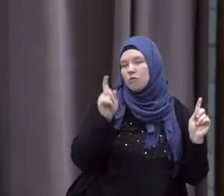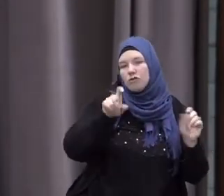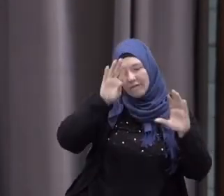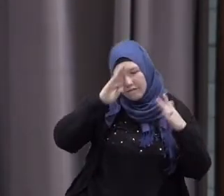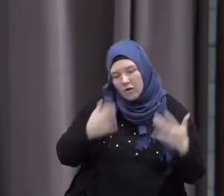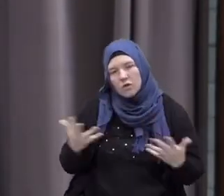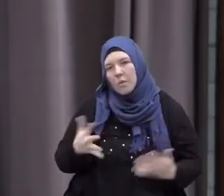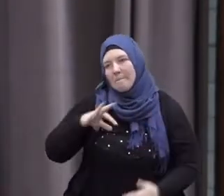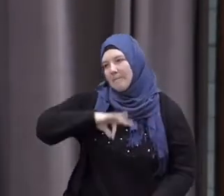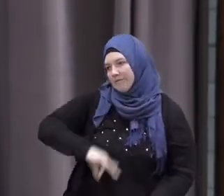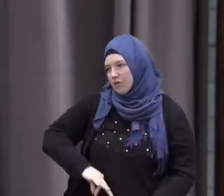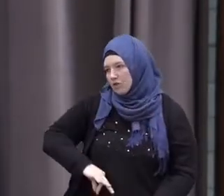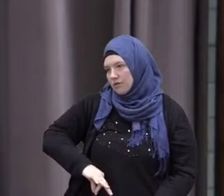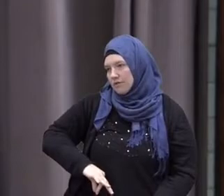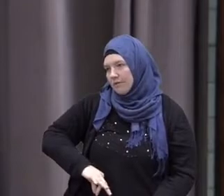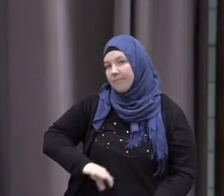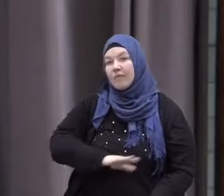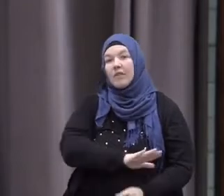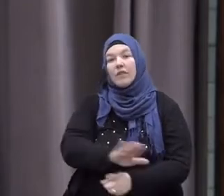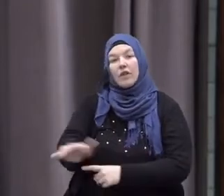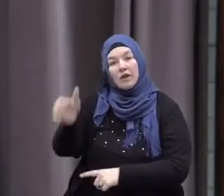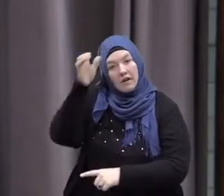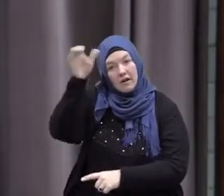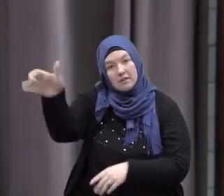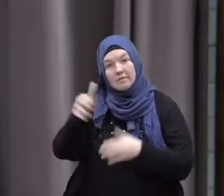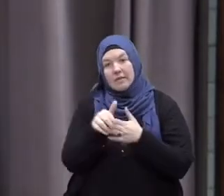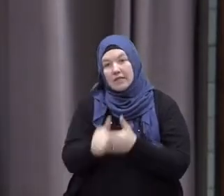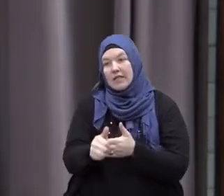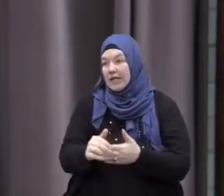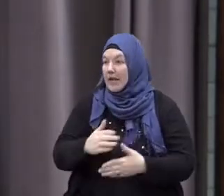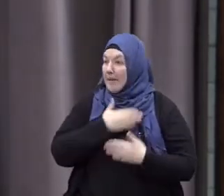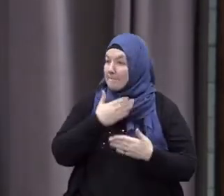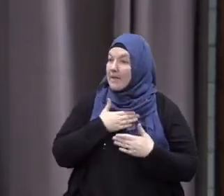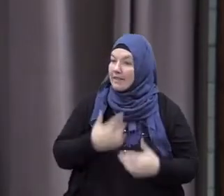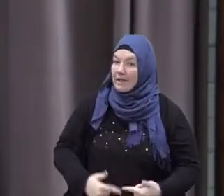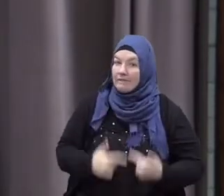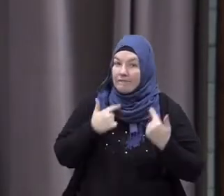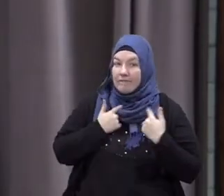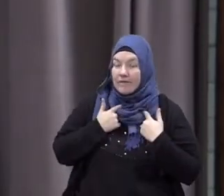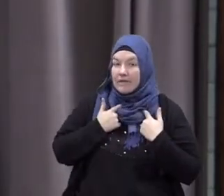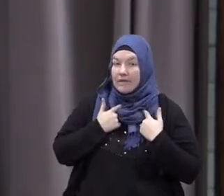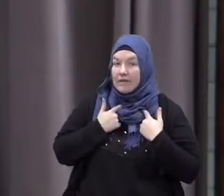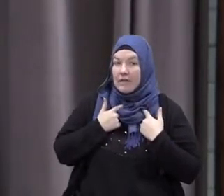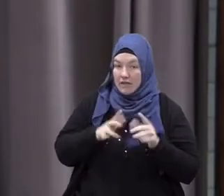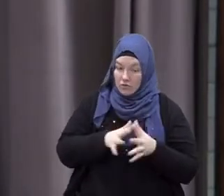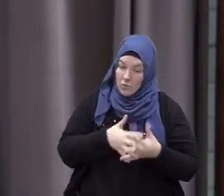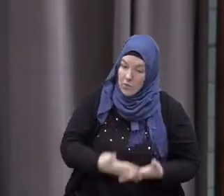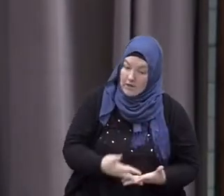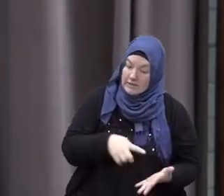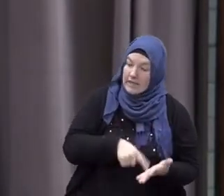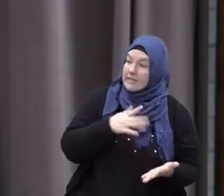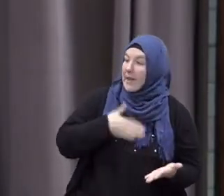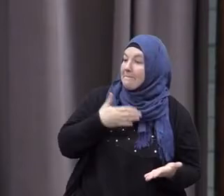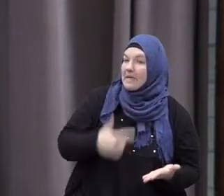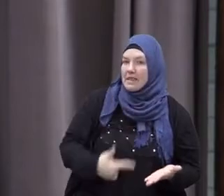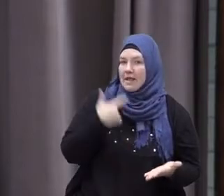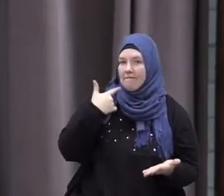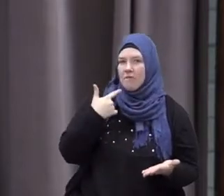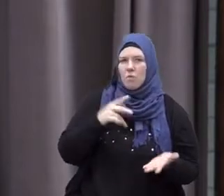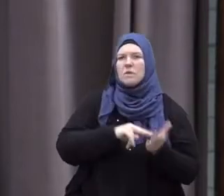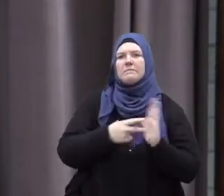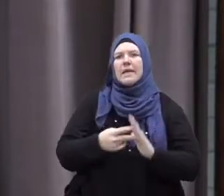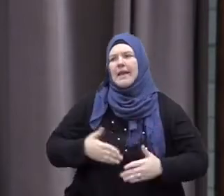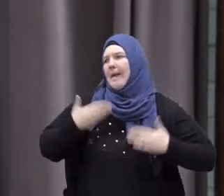beneficial. So their concept of leading a happy life, as the Quran says,